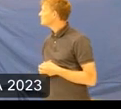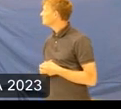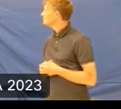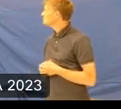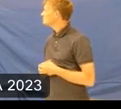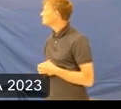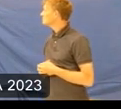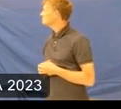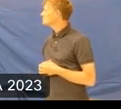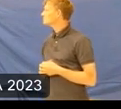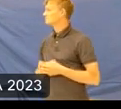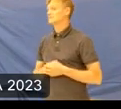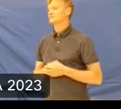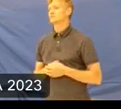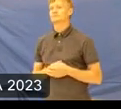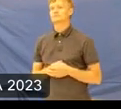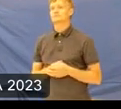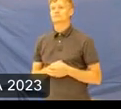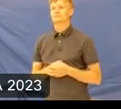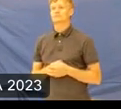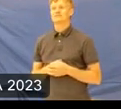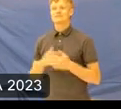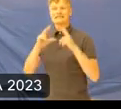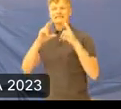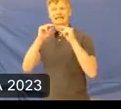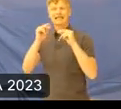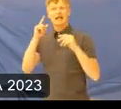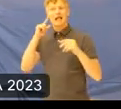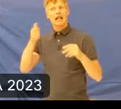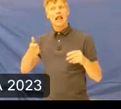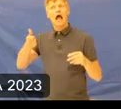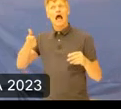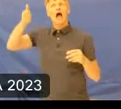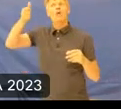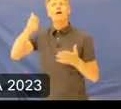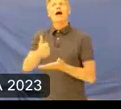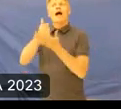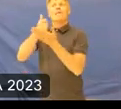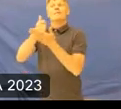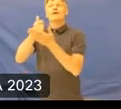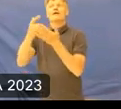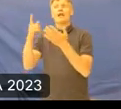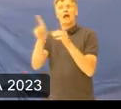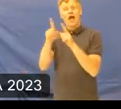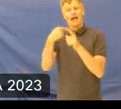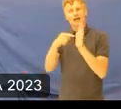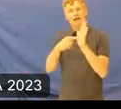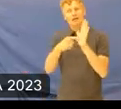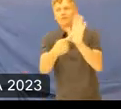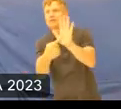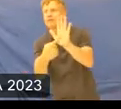going to implicate something and so on. So and of course, code switching would fall